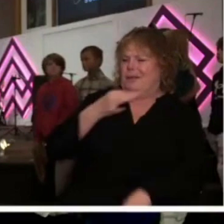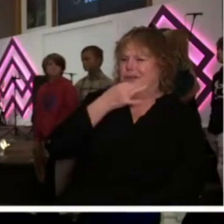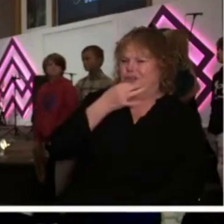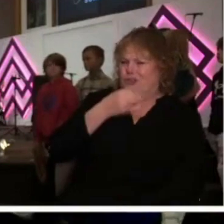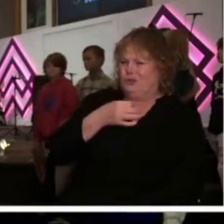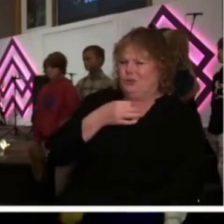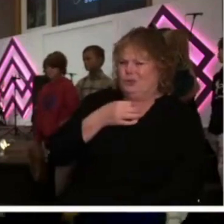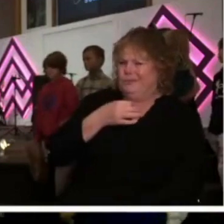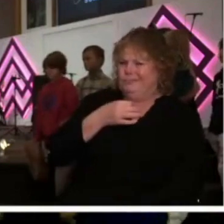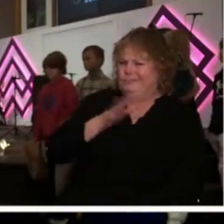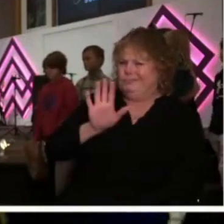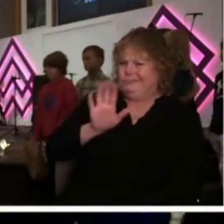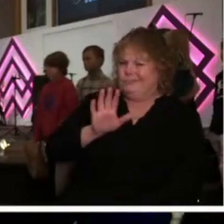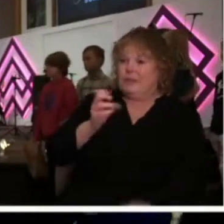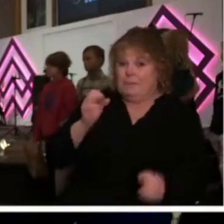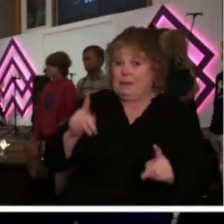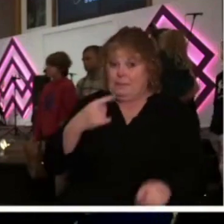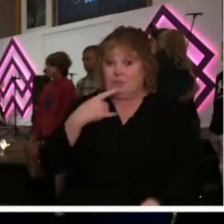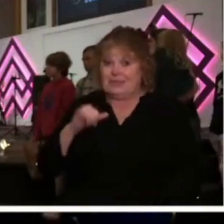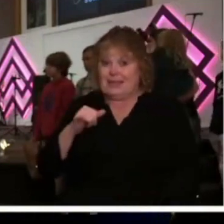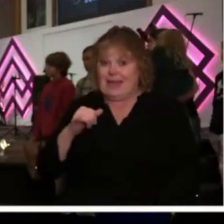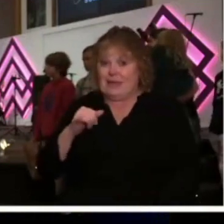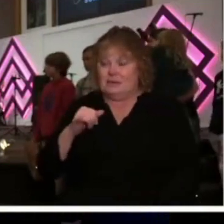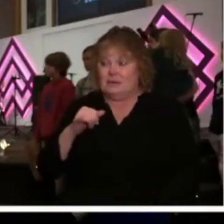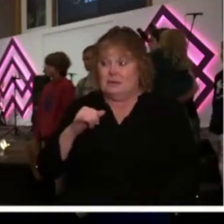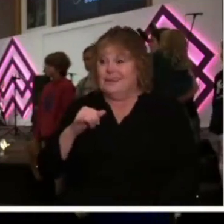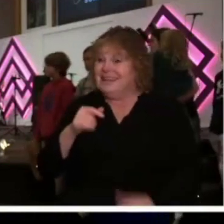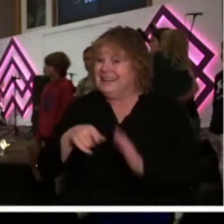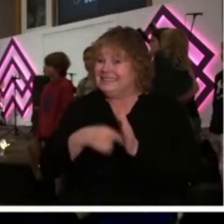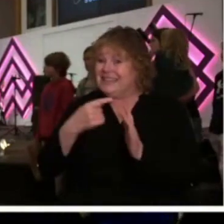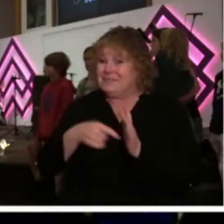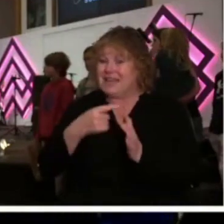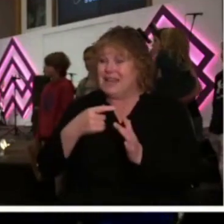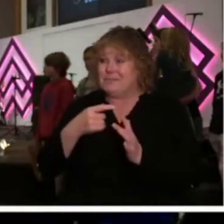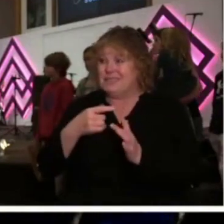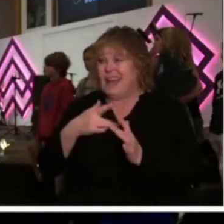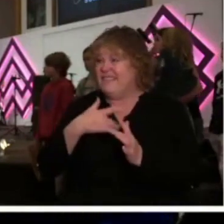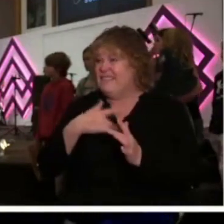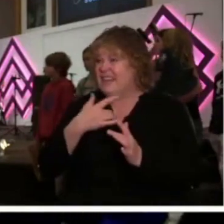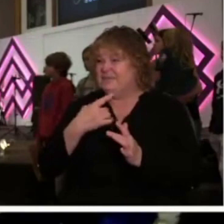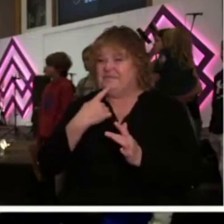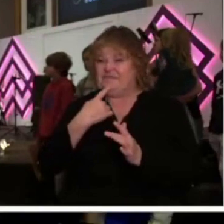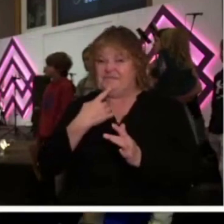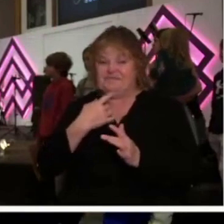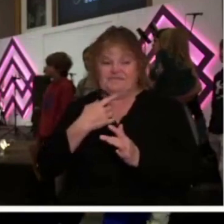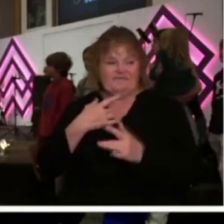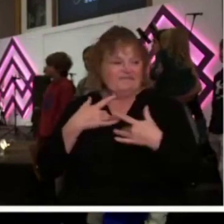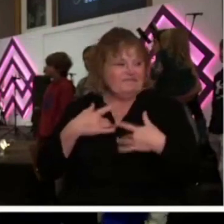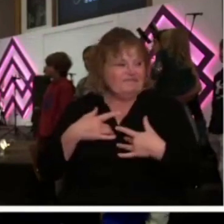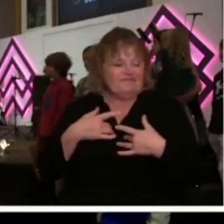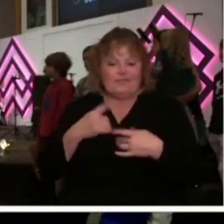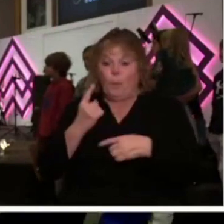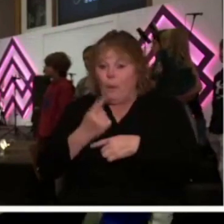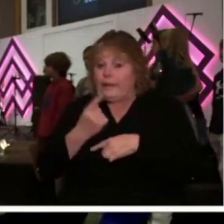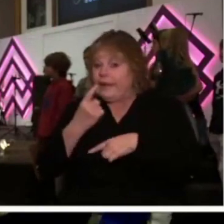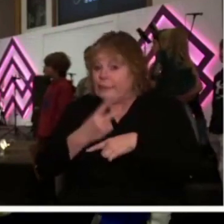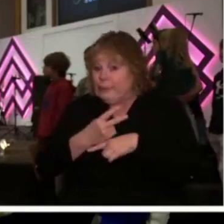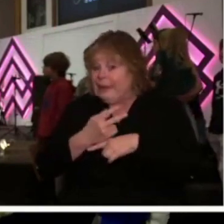just a distraction. And I'm not going to lie, there have been times when I've been discouraged, maybe for a day, maybe for a couple of